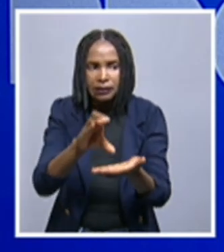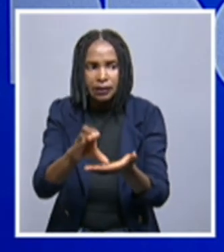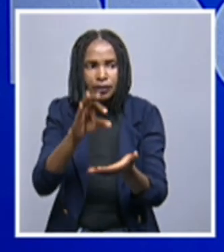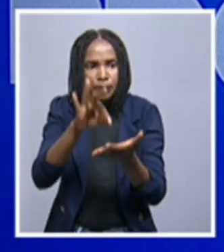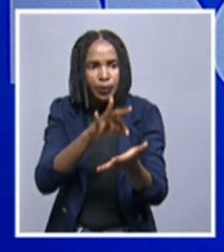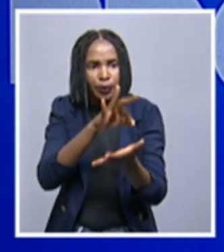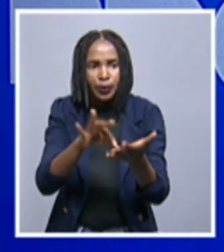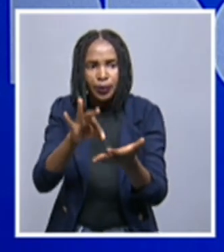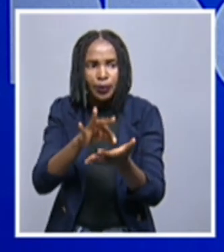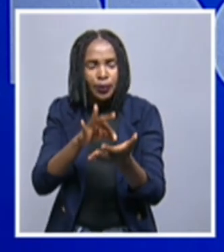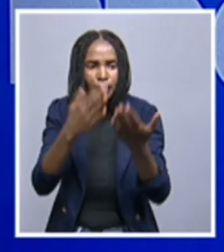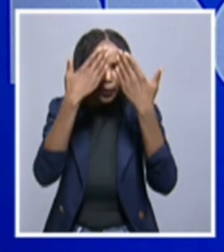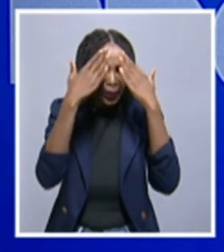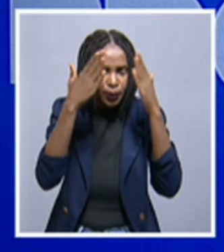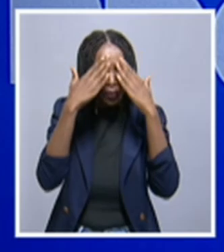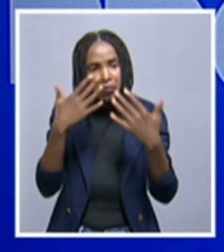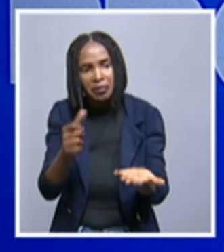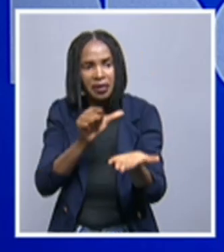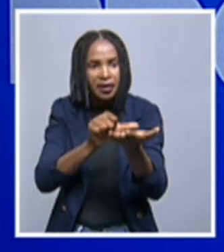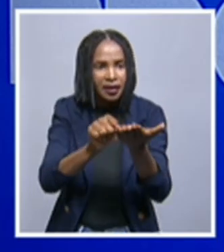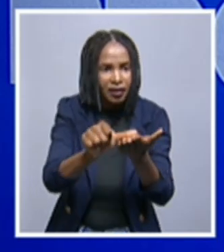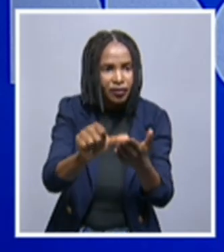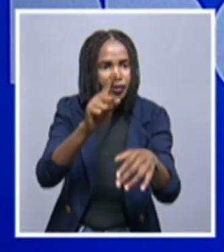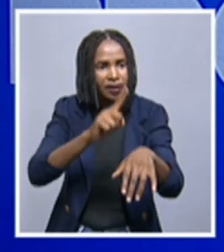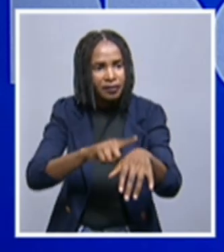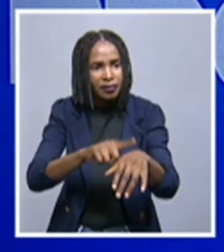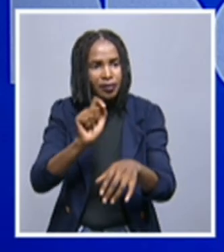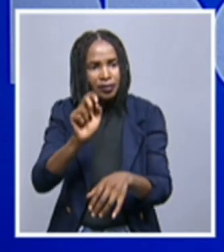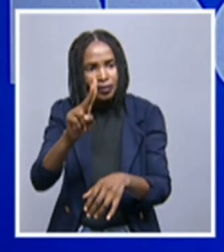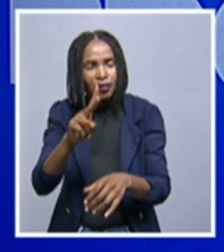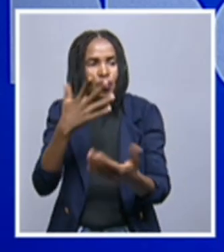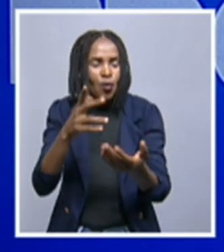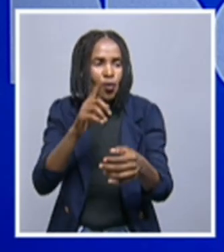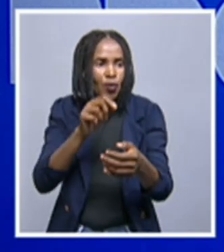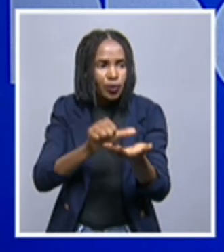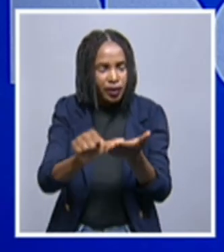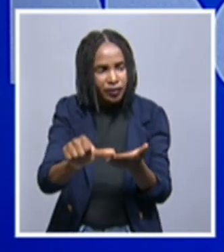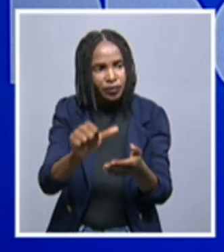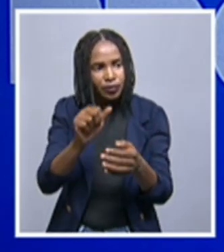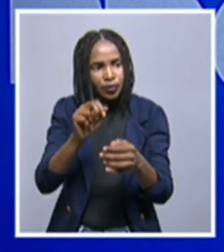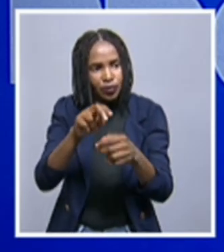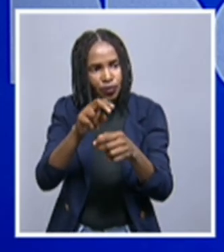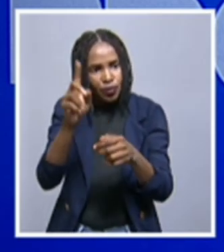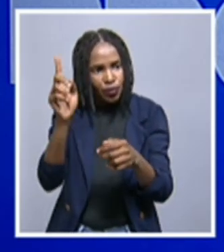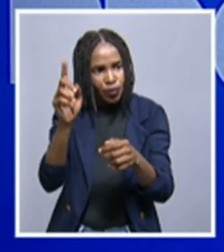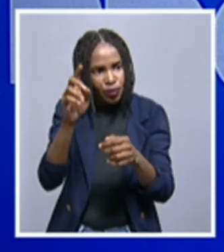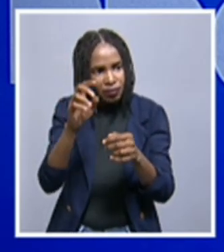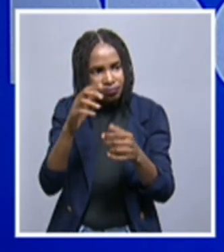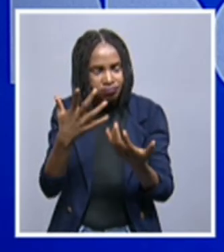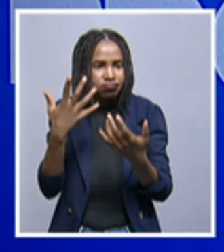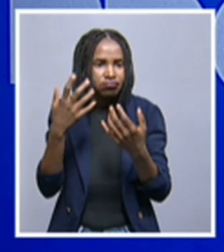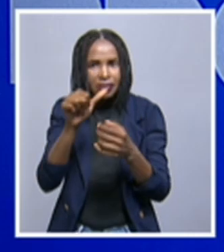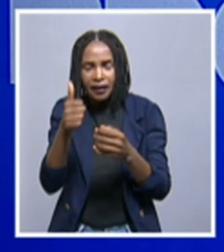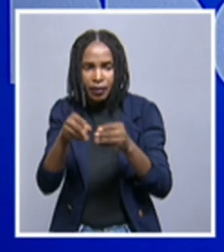advertisement platforms on radio, television, as well as print media. However, apart from that, what link do election campaigns have on the